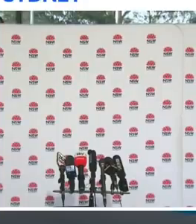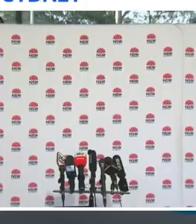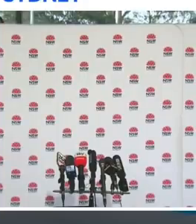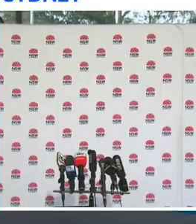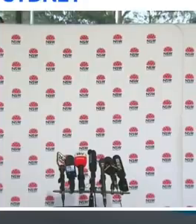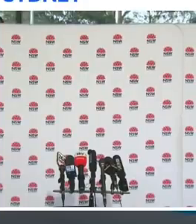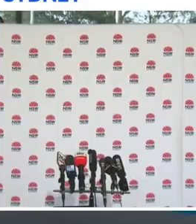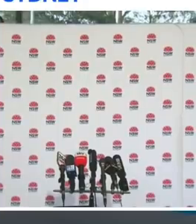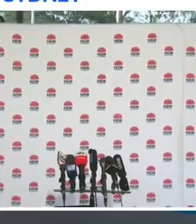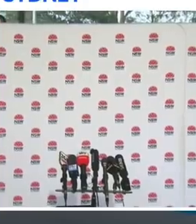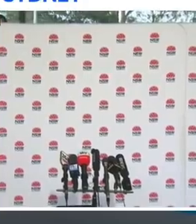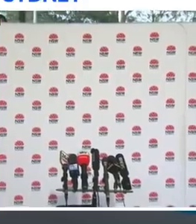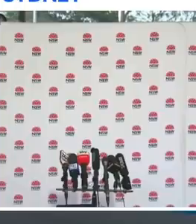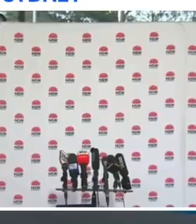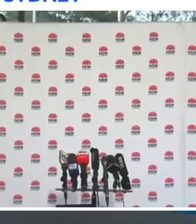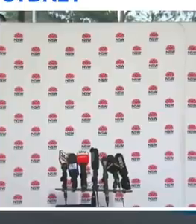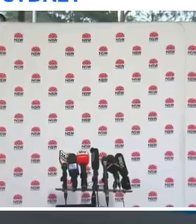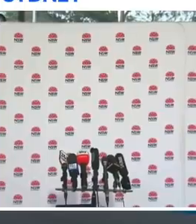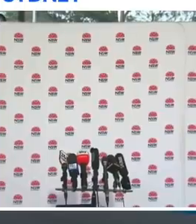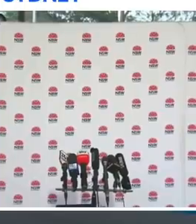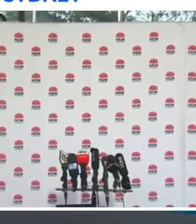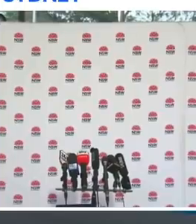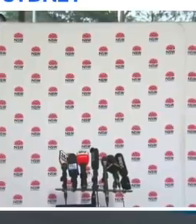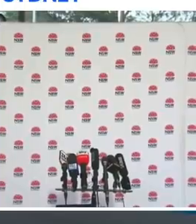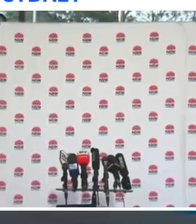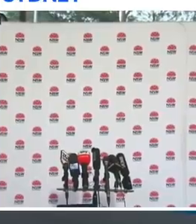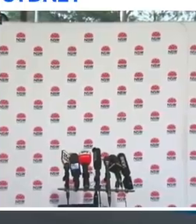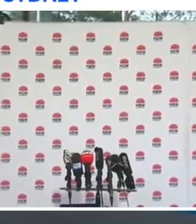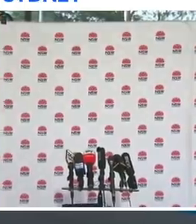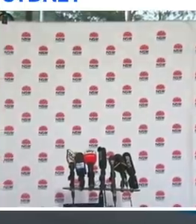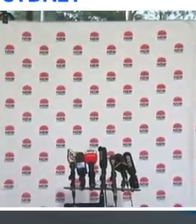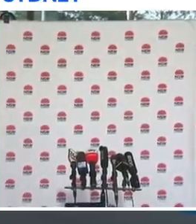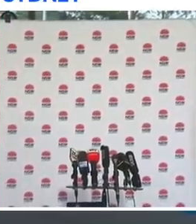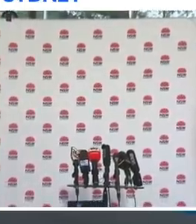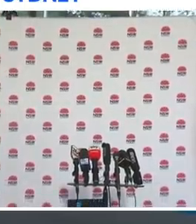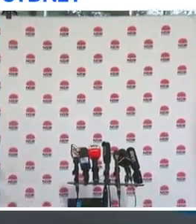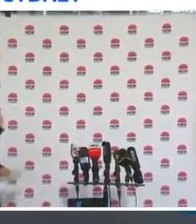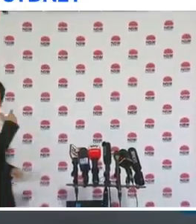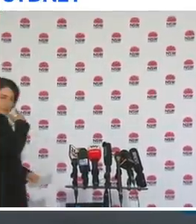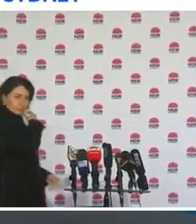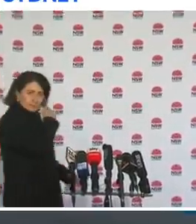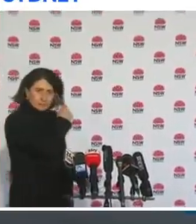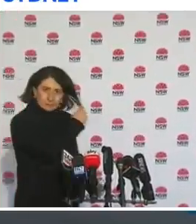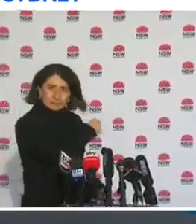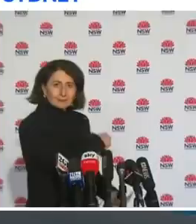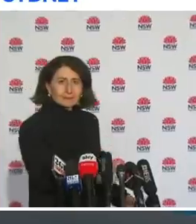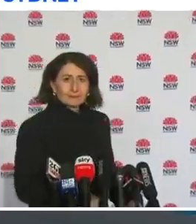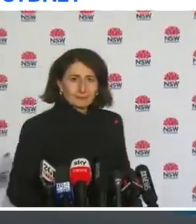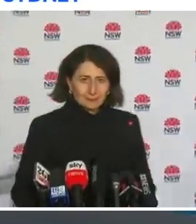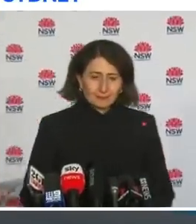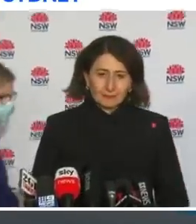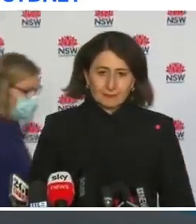that were prescribed as not being able to leave the Fairfield LGA, they were